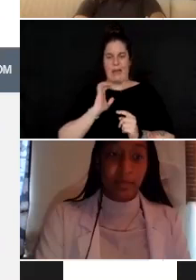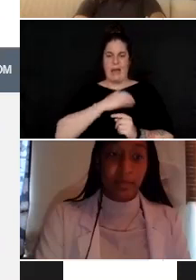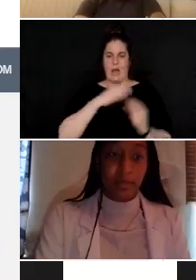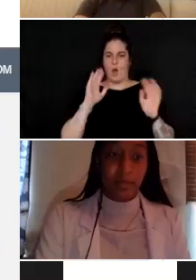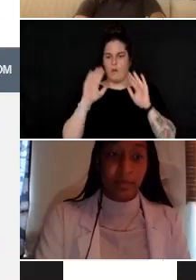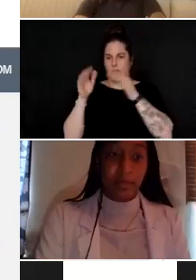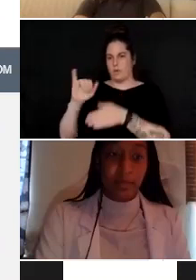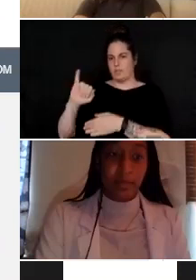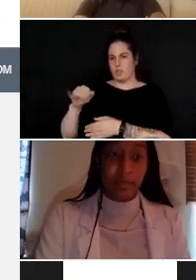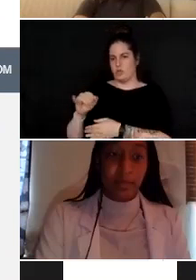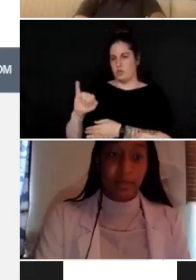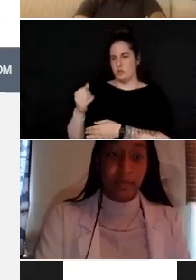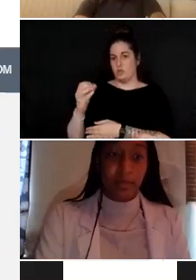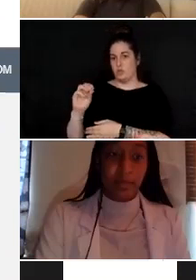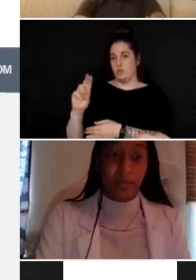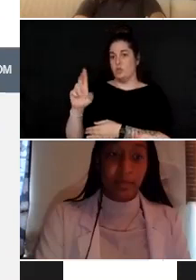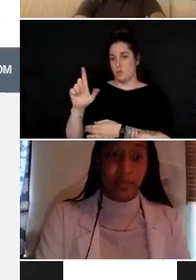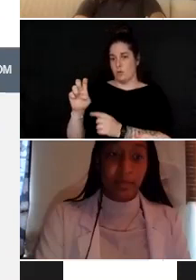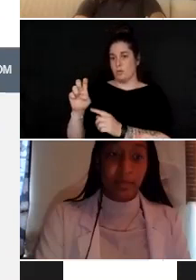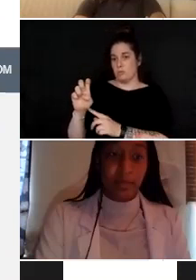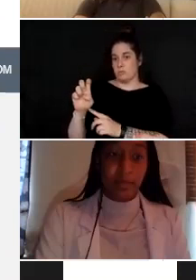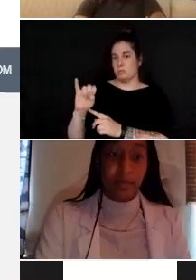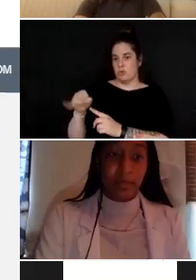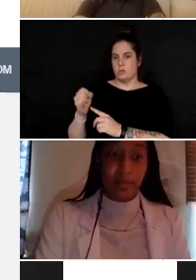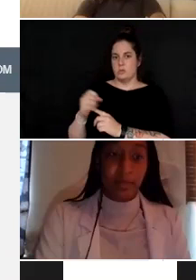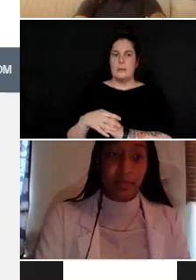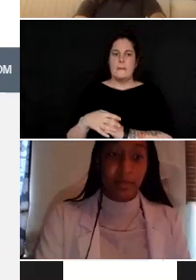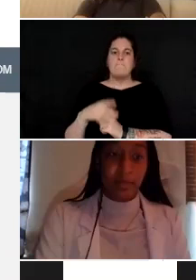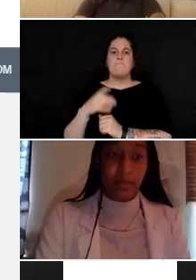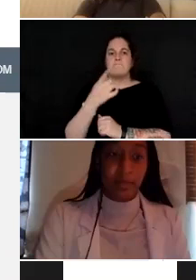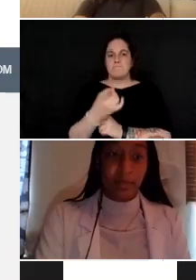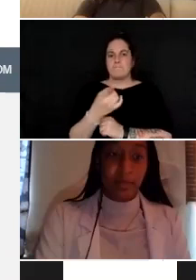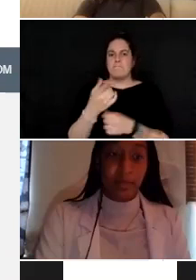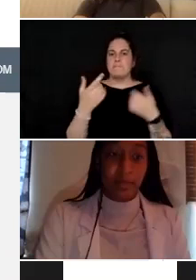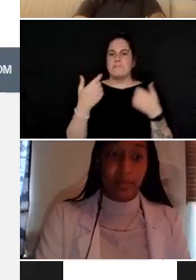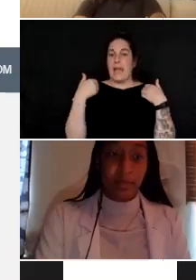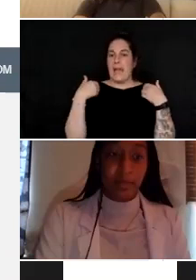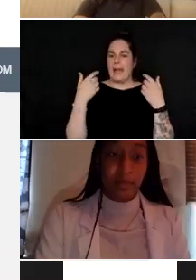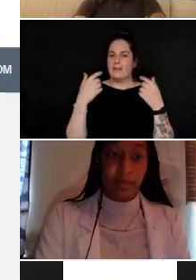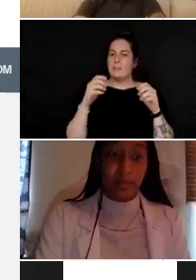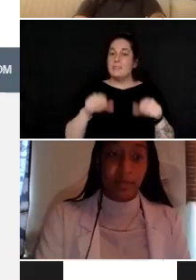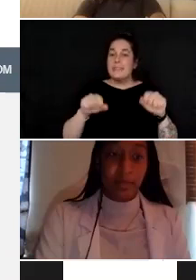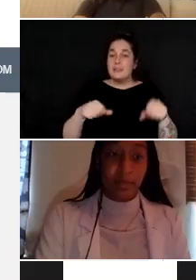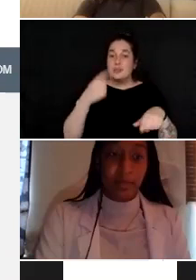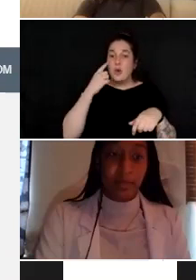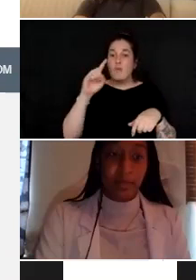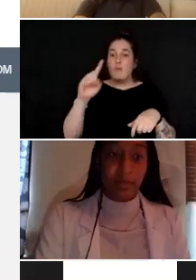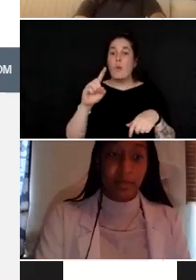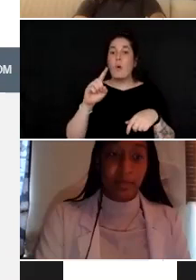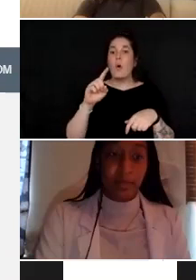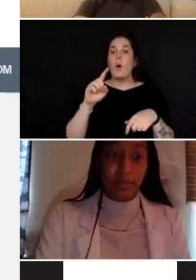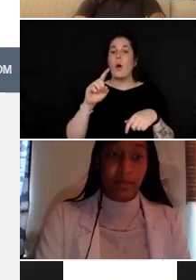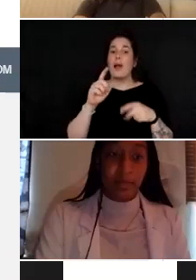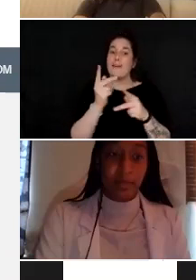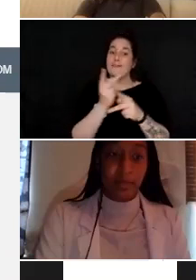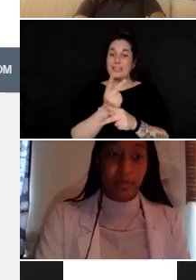Now here we get to something where there's a potential for having to do some calculations, because now